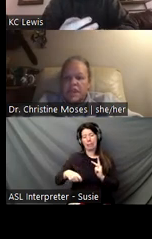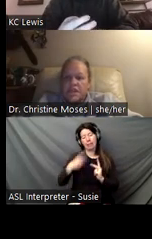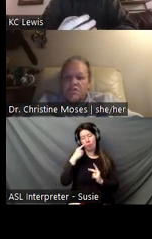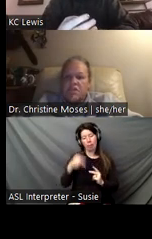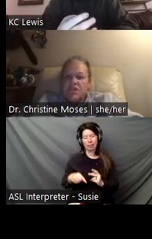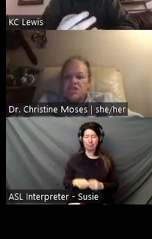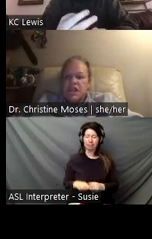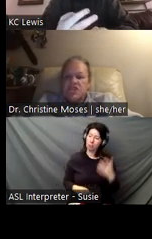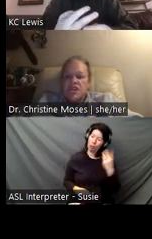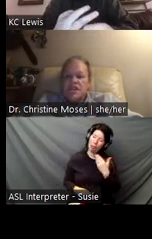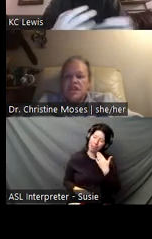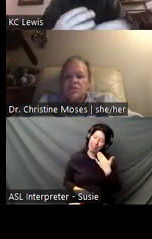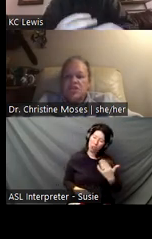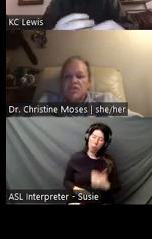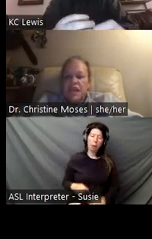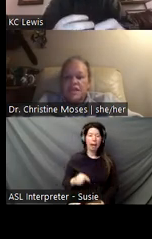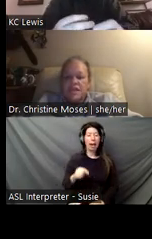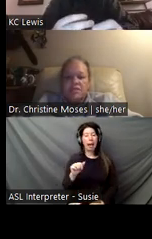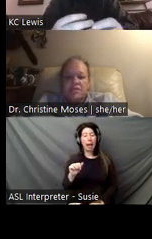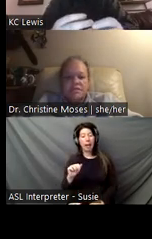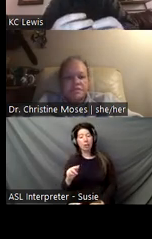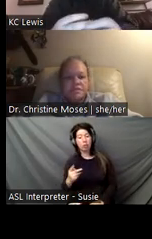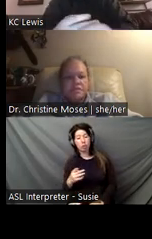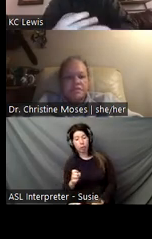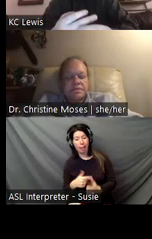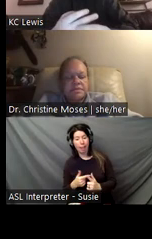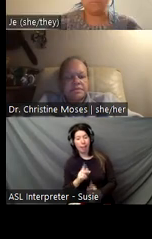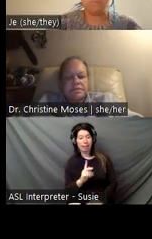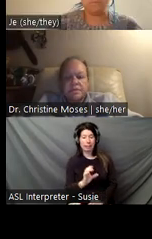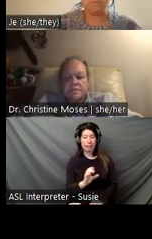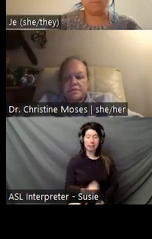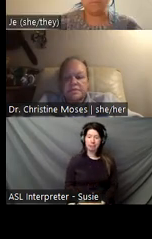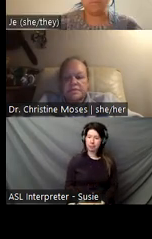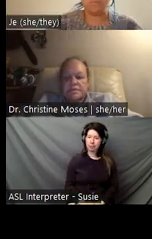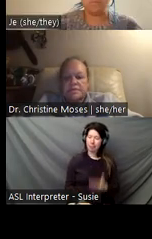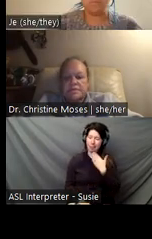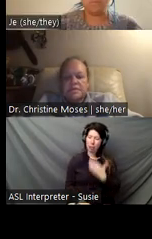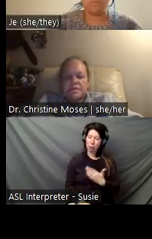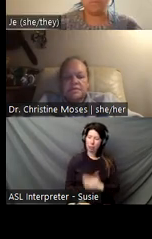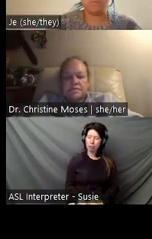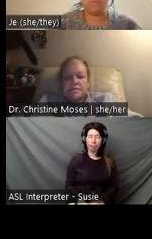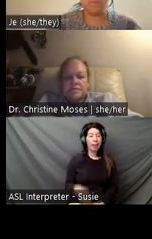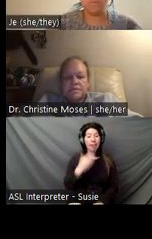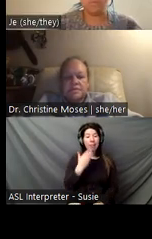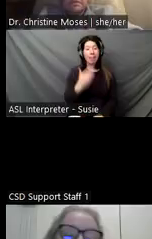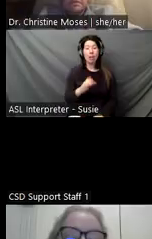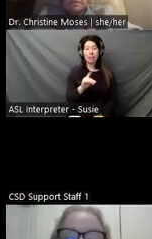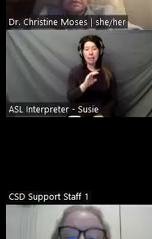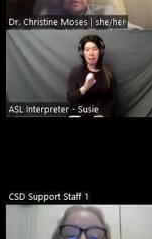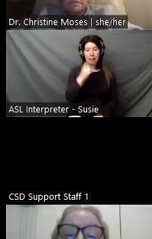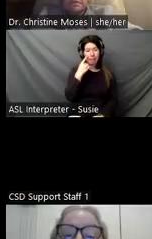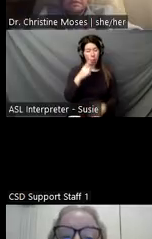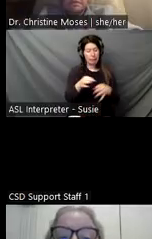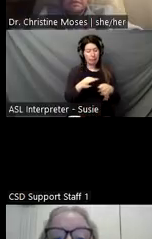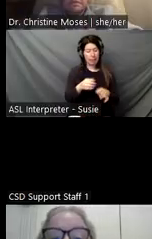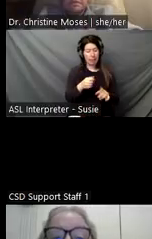Beautiful. Thank you. Commissioner Angie, then Commissioner Casey. Thank you. And thank you, Debbie, for explaining more about what